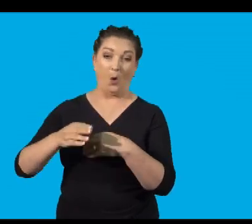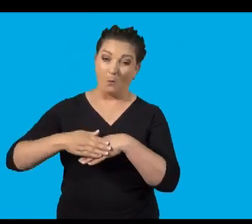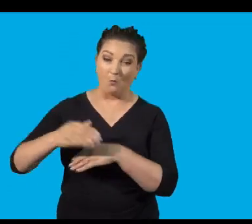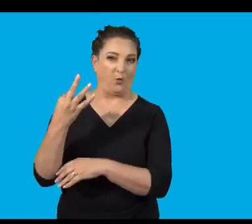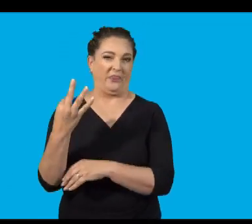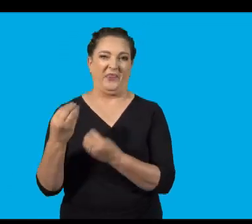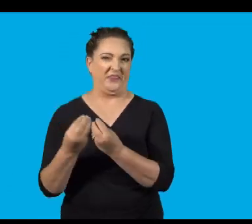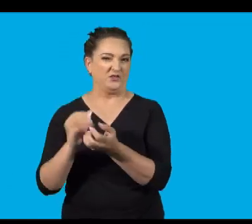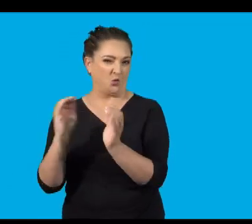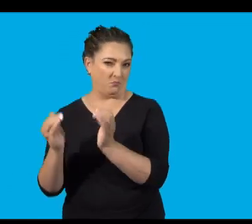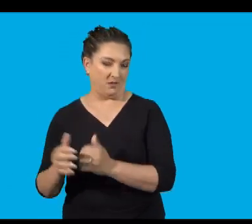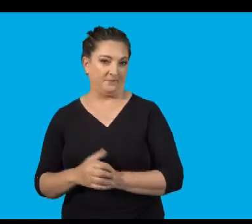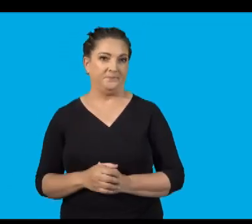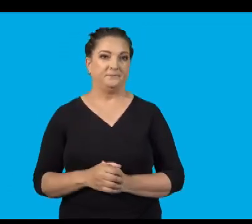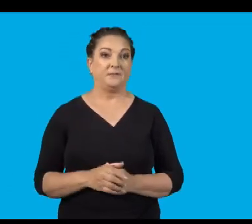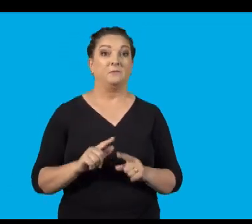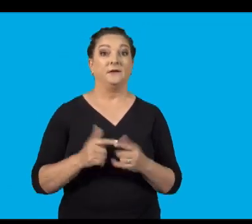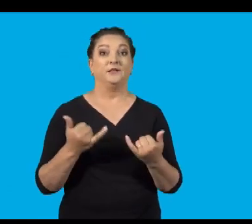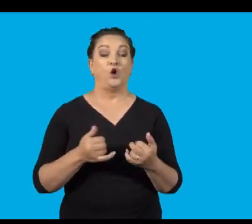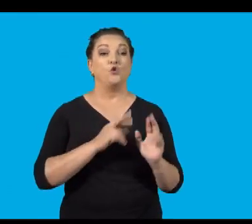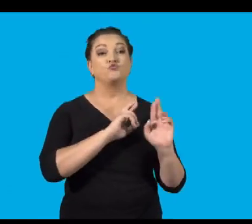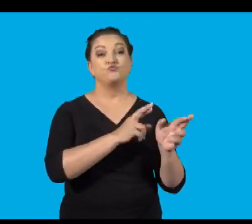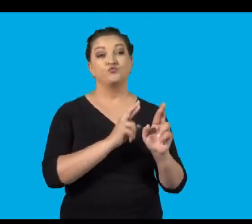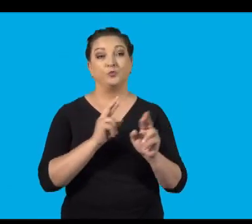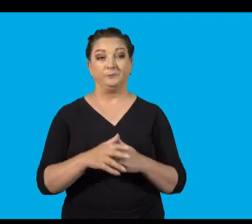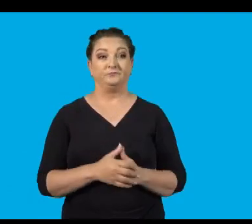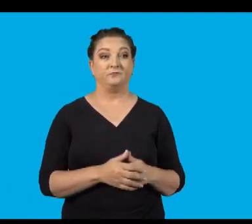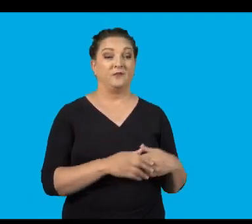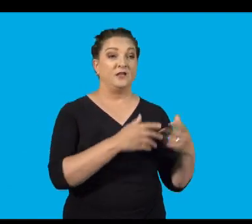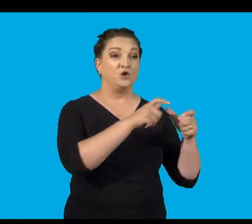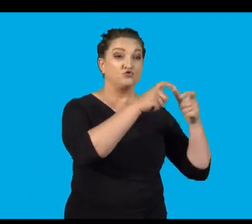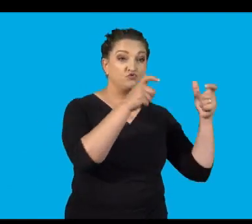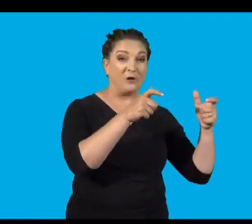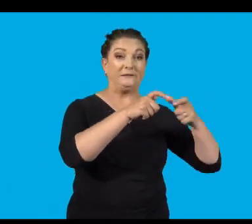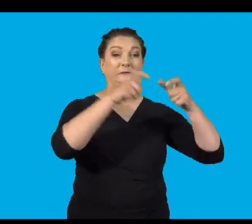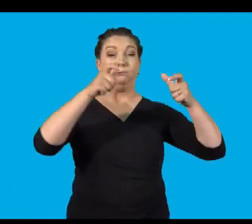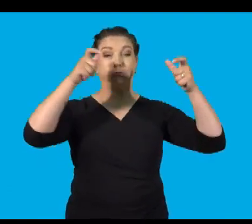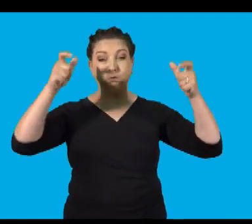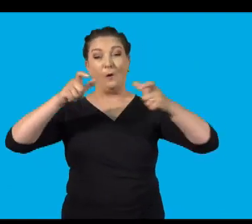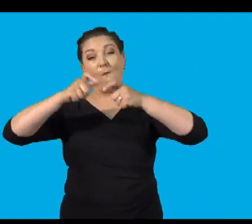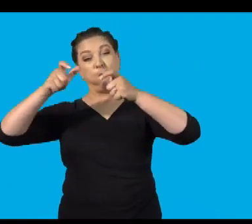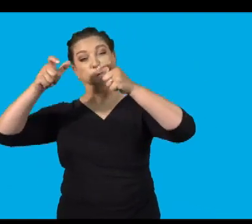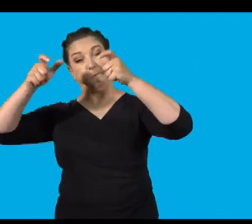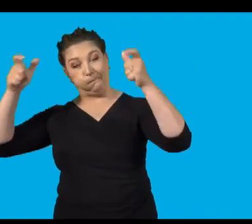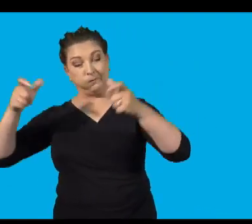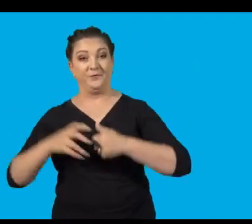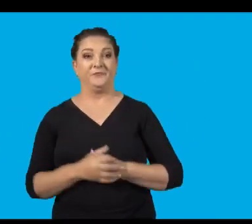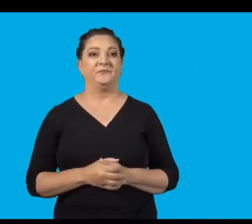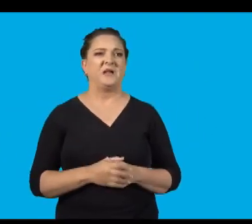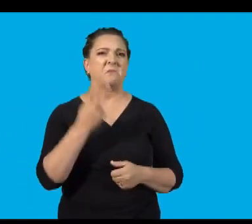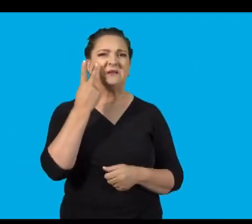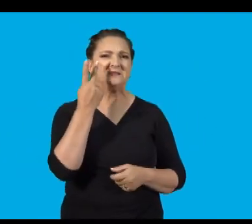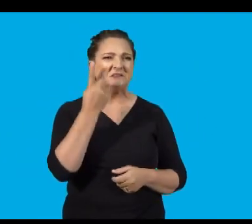compare more than three things. So in our responses, we see great becomes greater, greatest. Now, look at